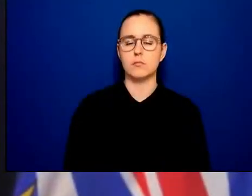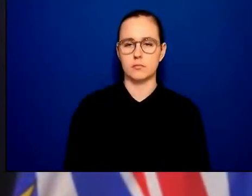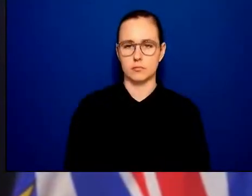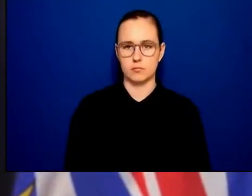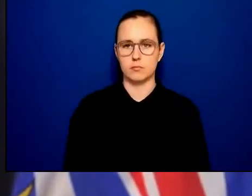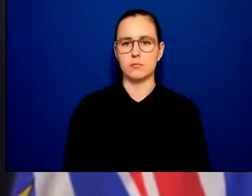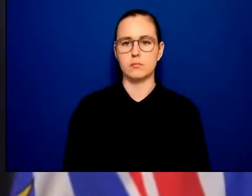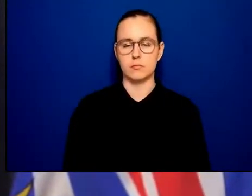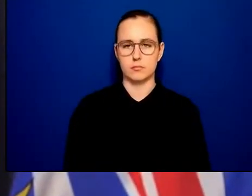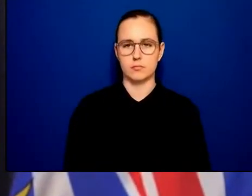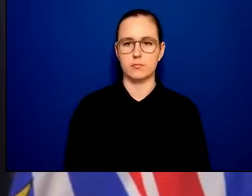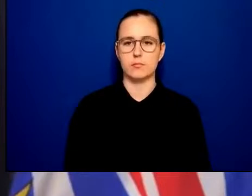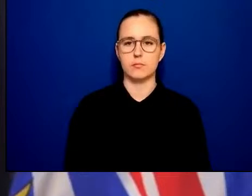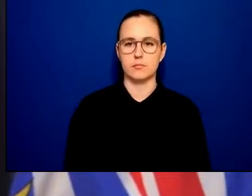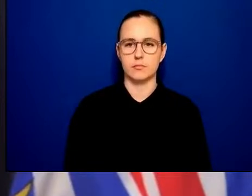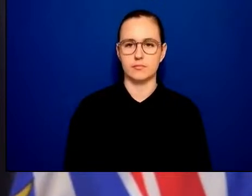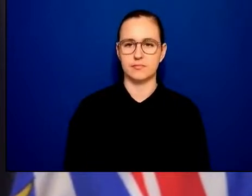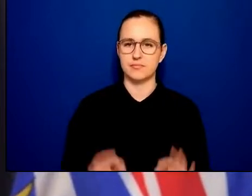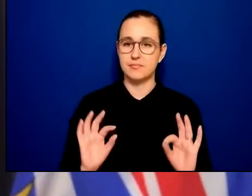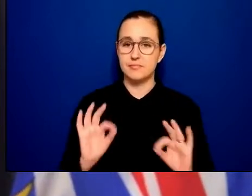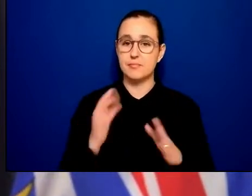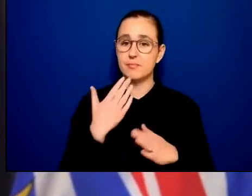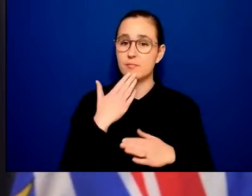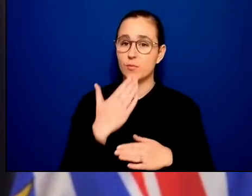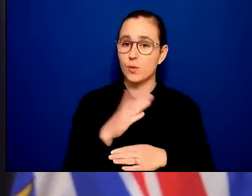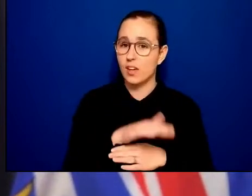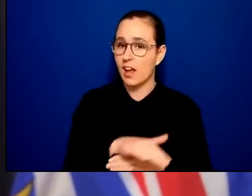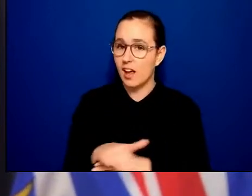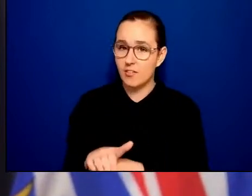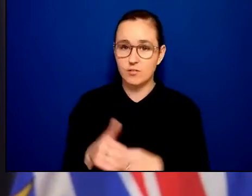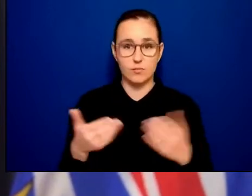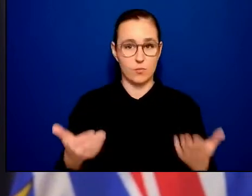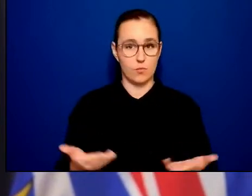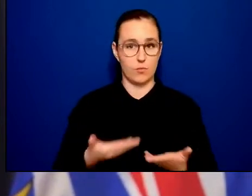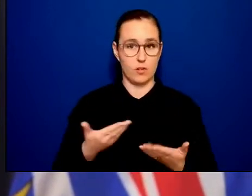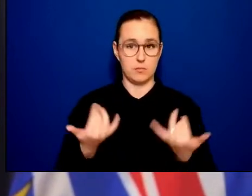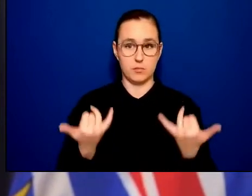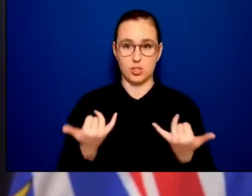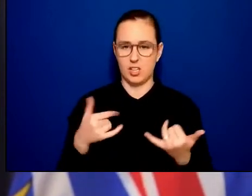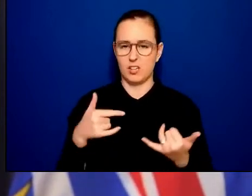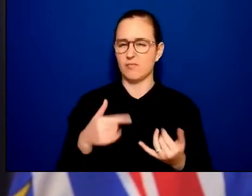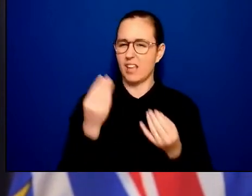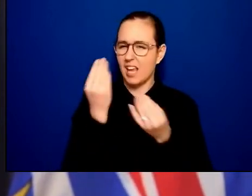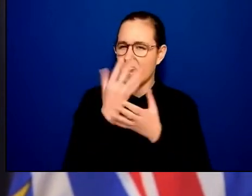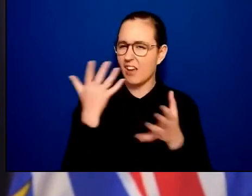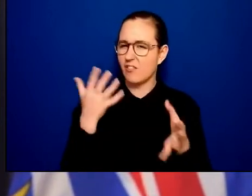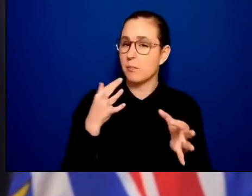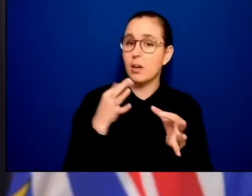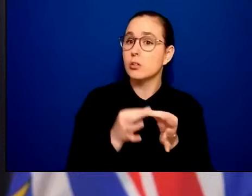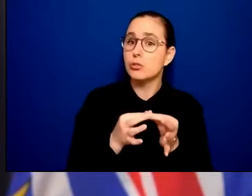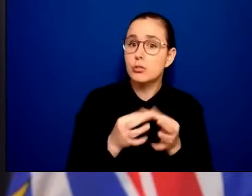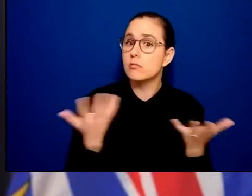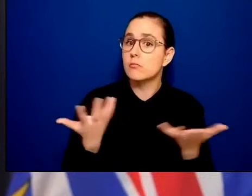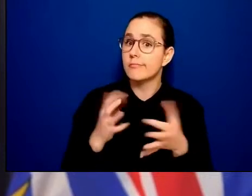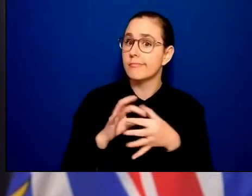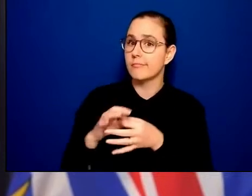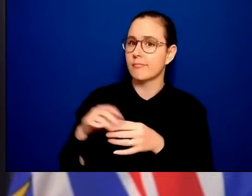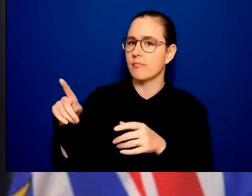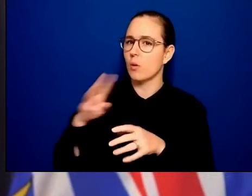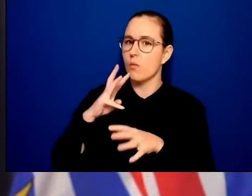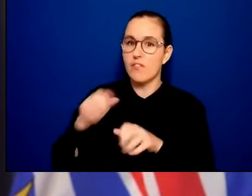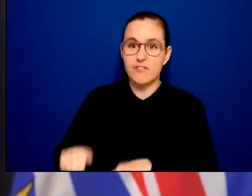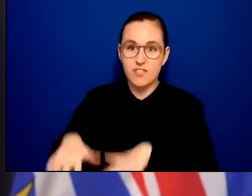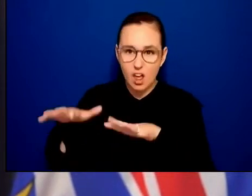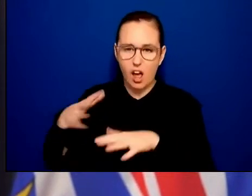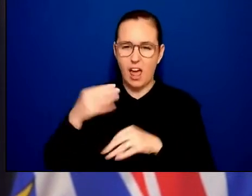Good afternoon and welcome to today's operational information update on the flooding and landslide situation in BC. For today's